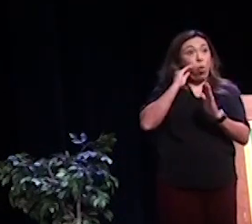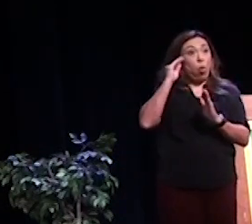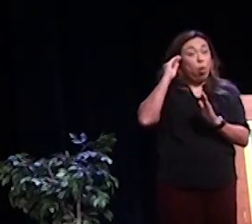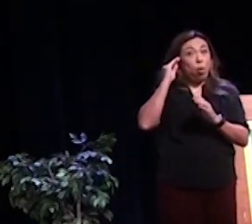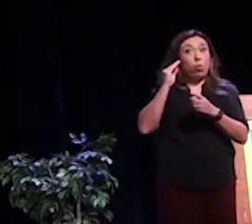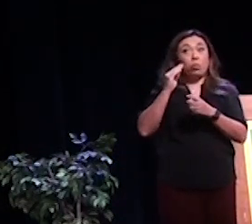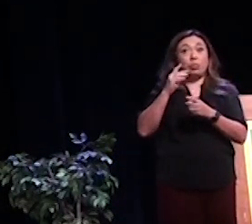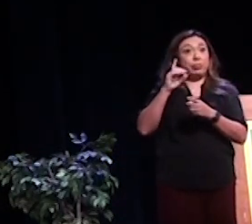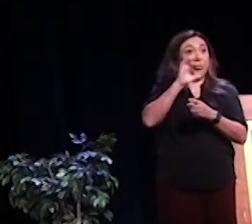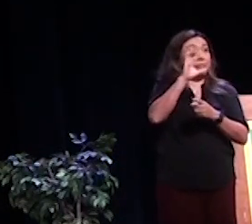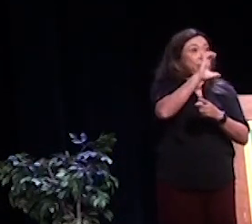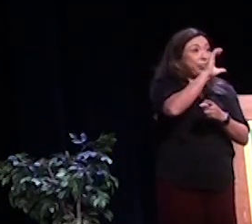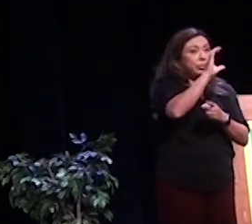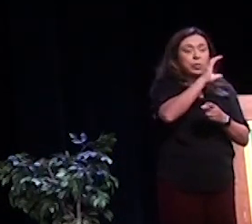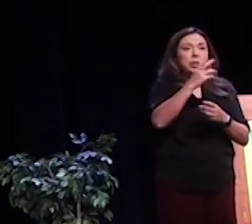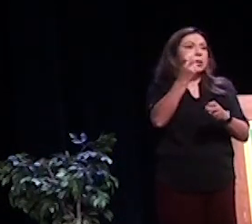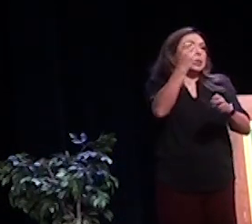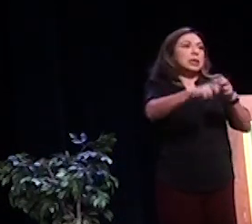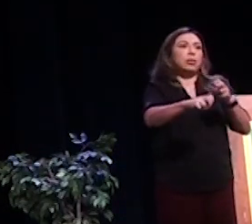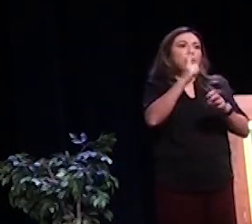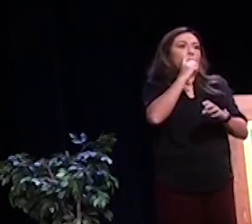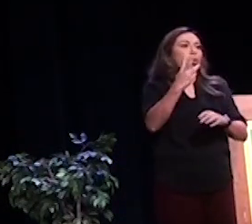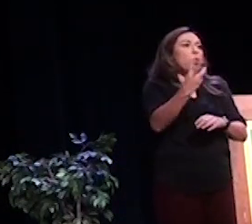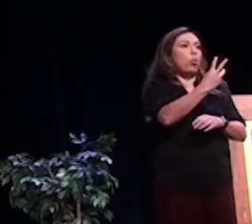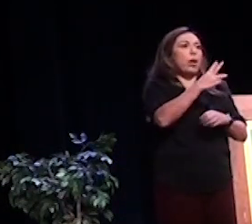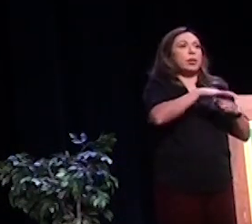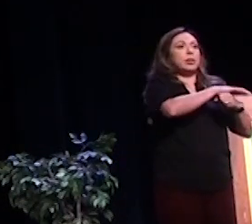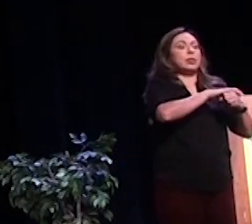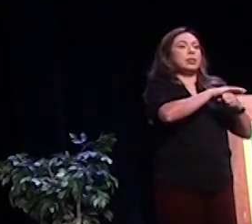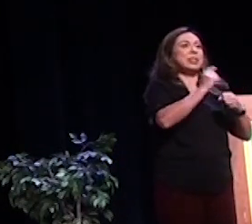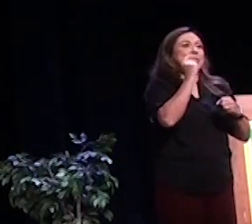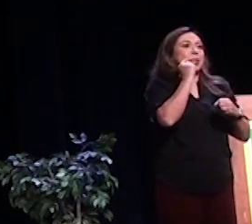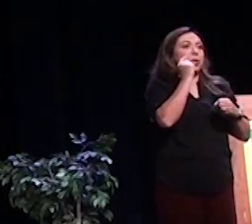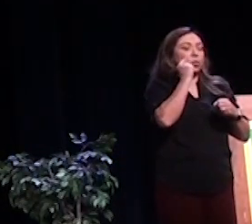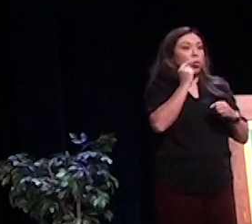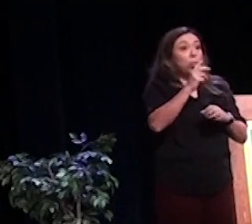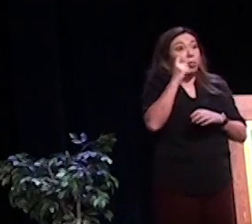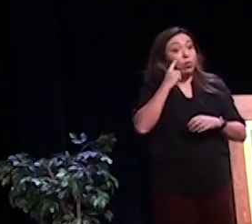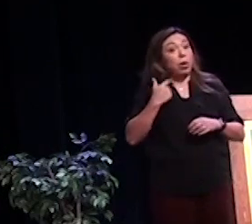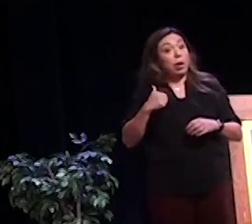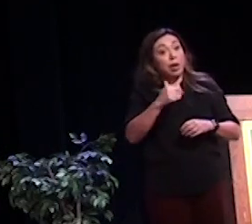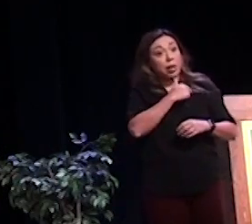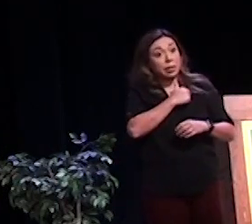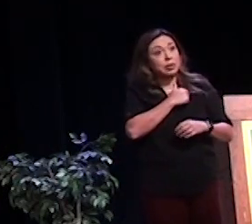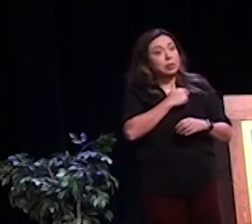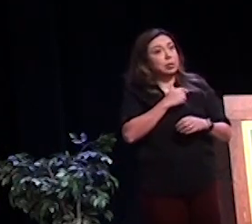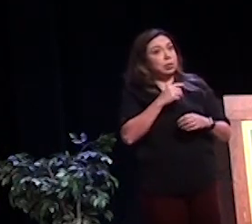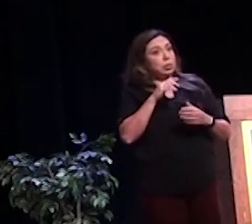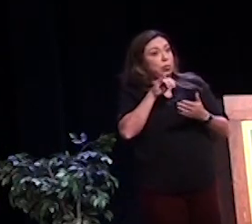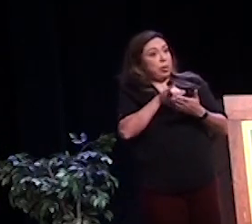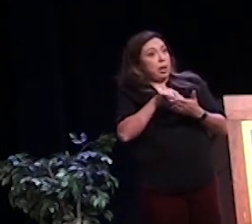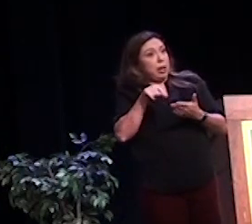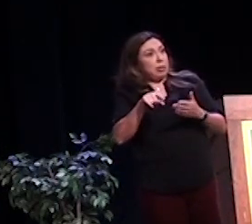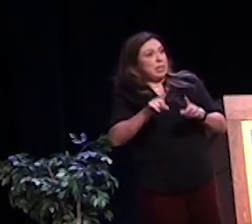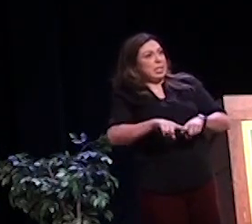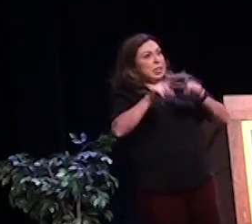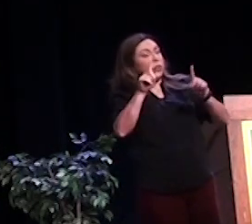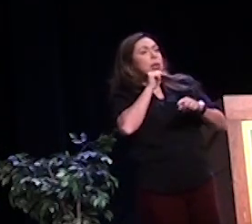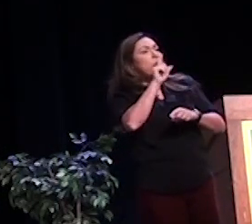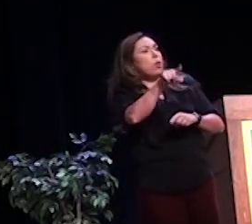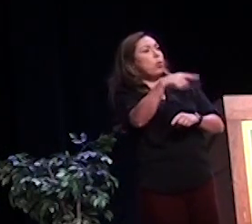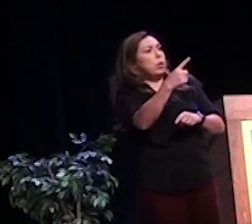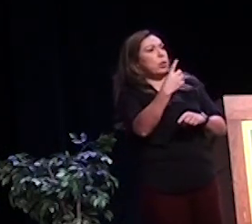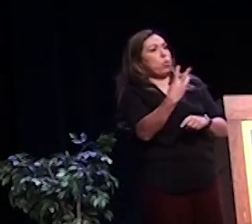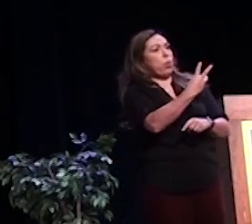more difficult in the West Side. And so for us, this community land trust is very different to our community, in not just the West Side, but in